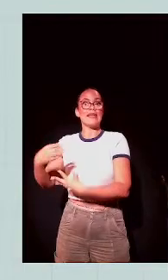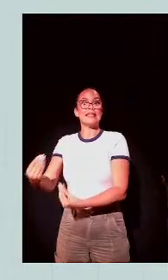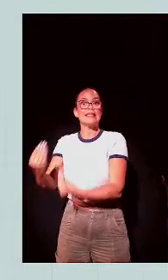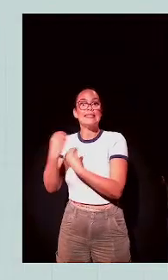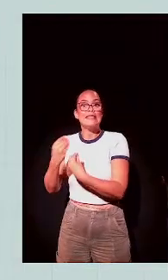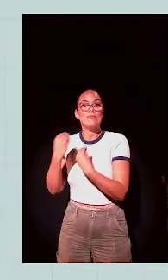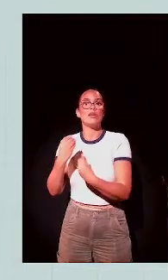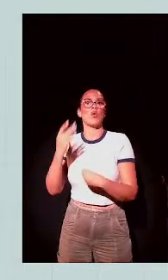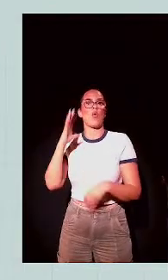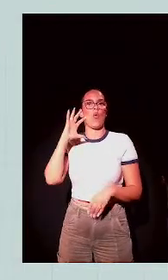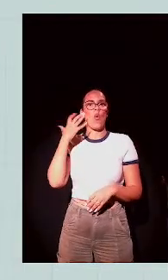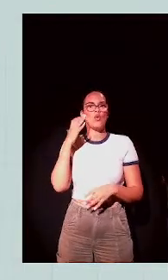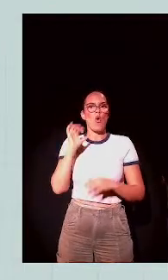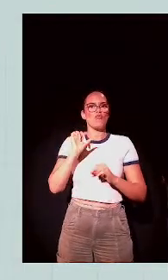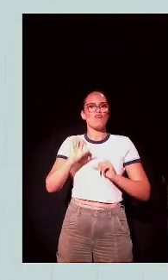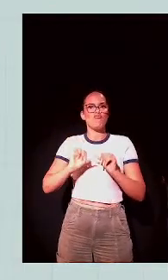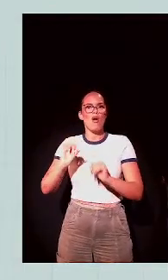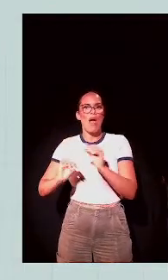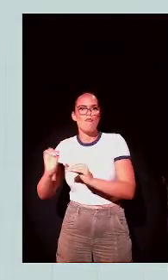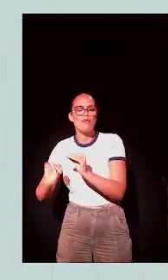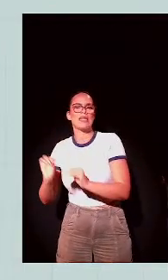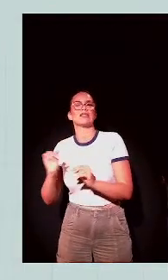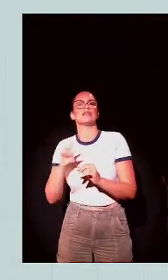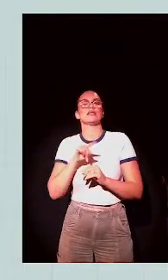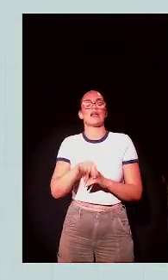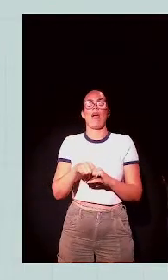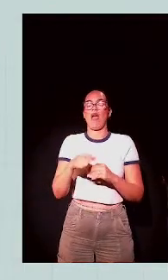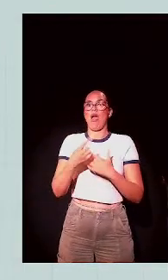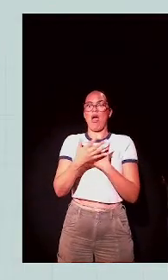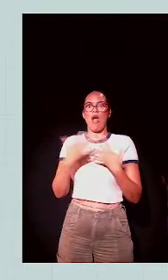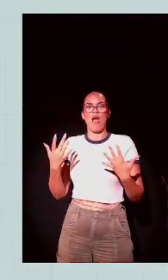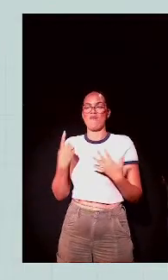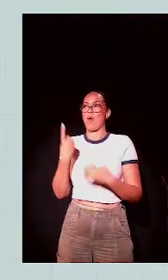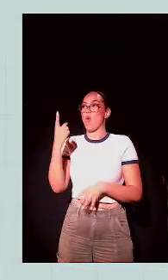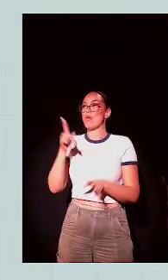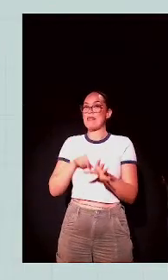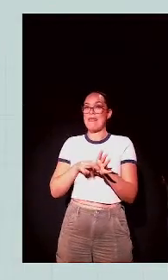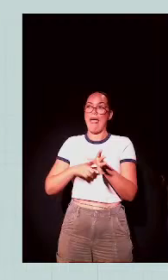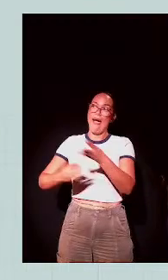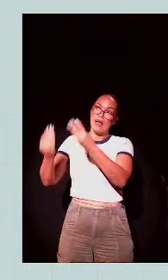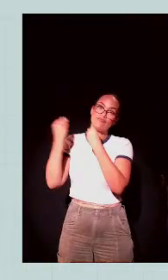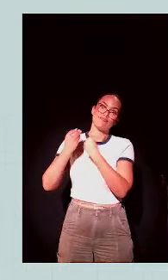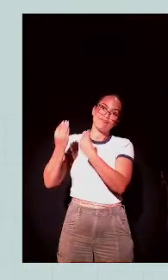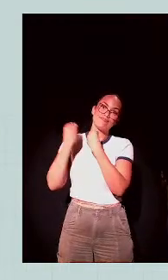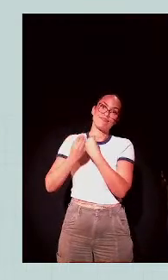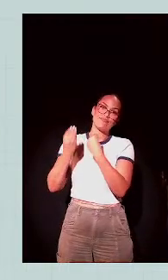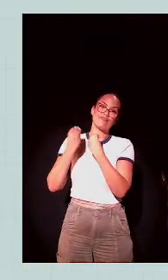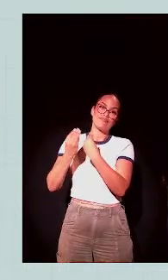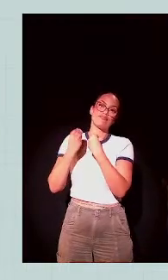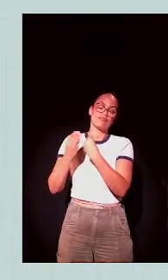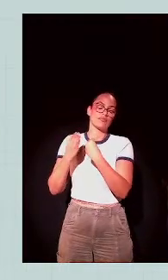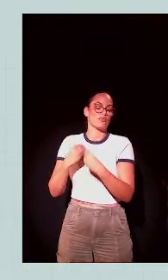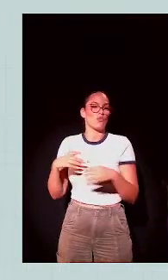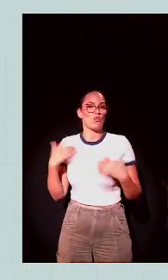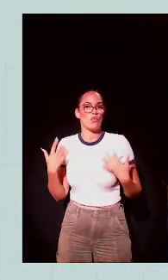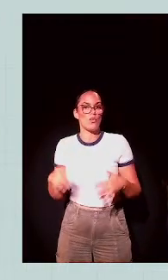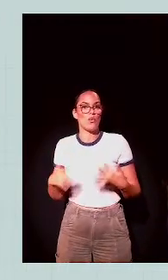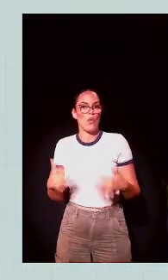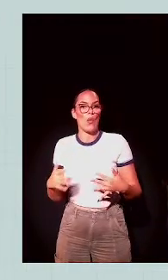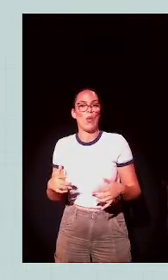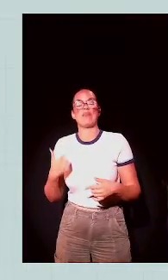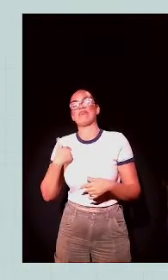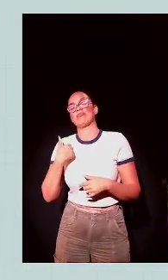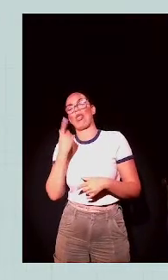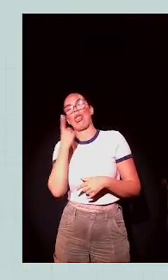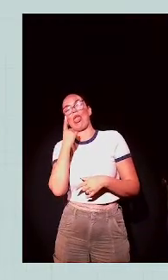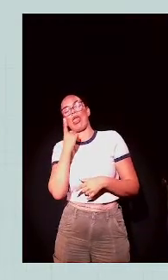composition, and I got one-to-one teaching for about a year during my master's, which was great. And as part of that, I went to some